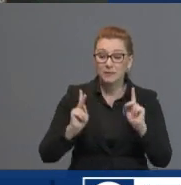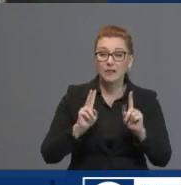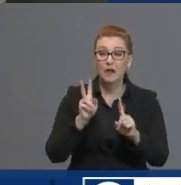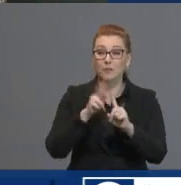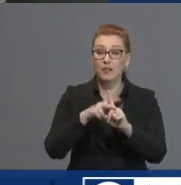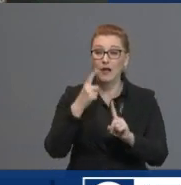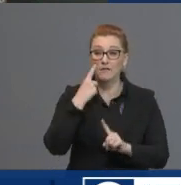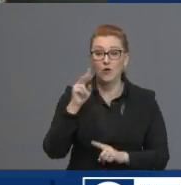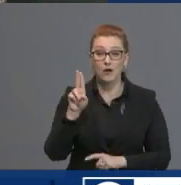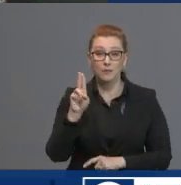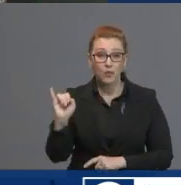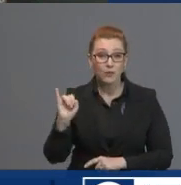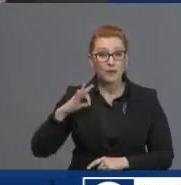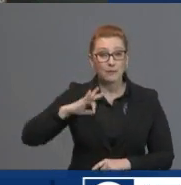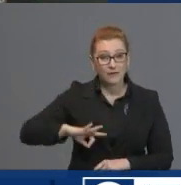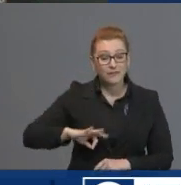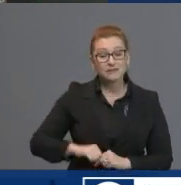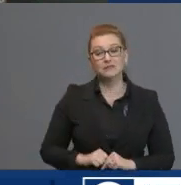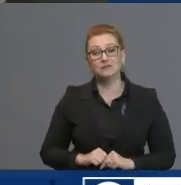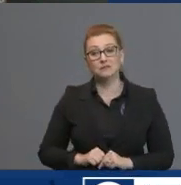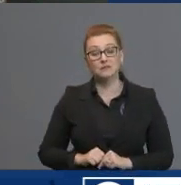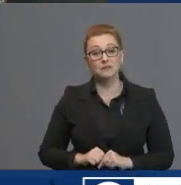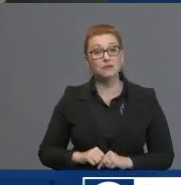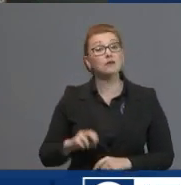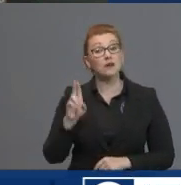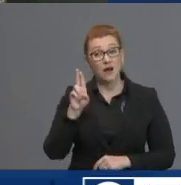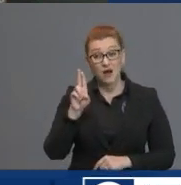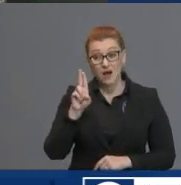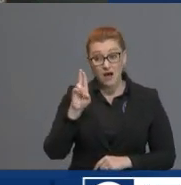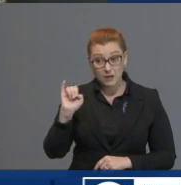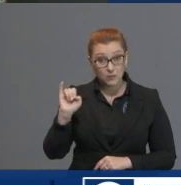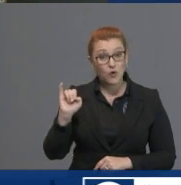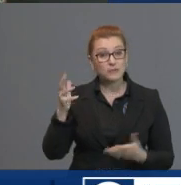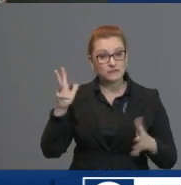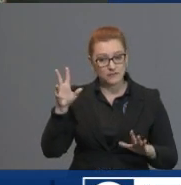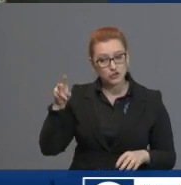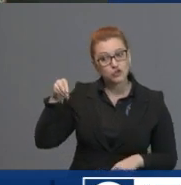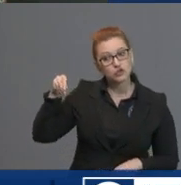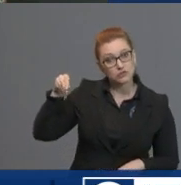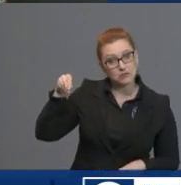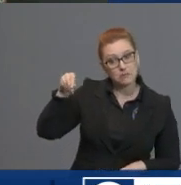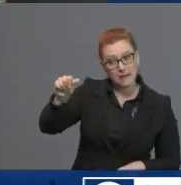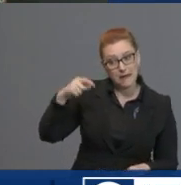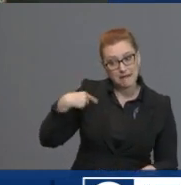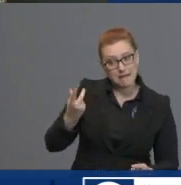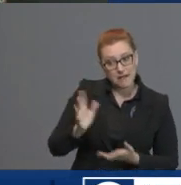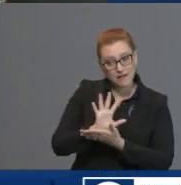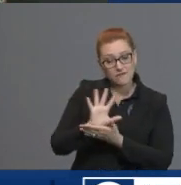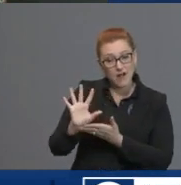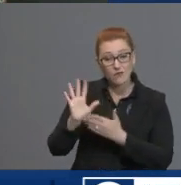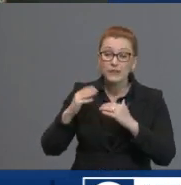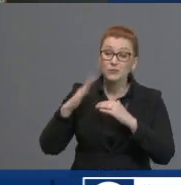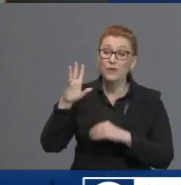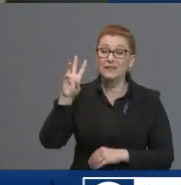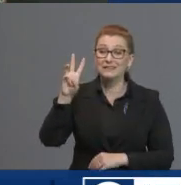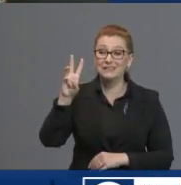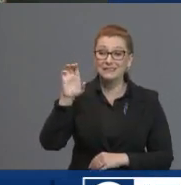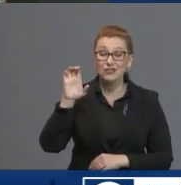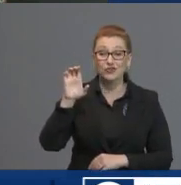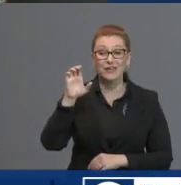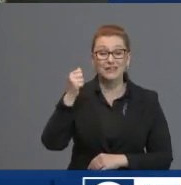people apply for unemployment. Unemployment benefits paid in the last 5 weeks are